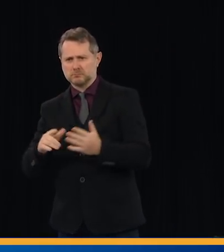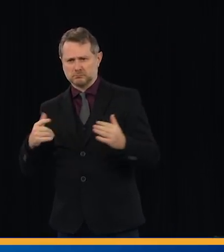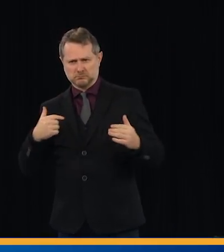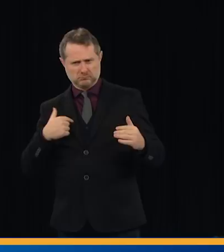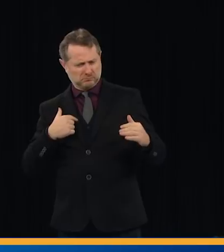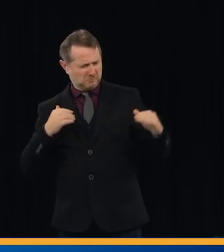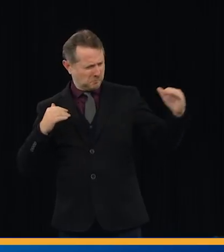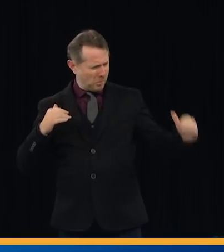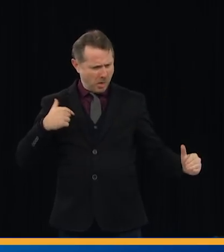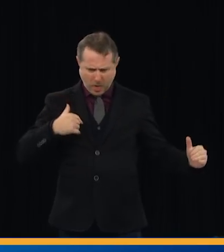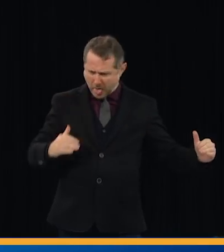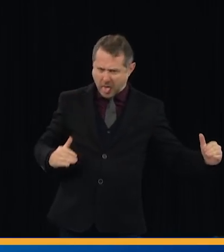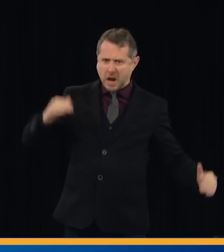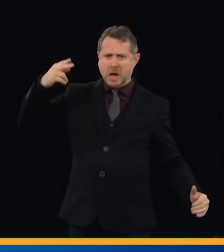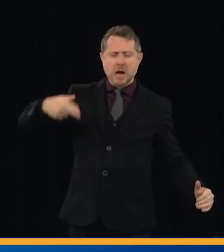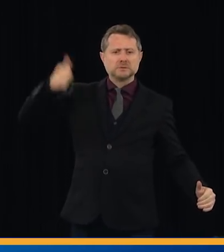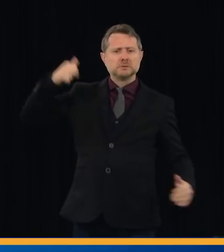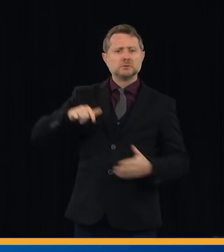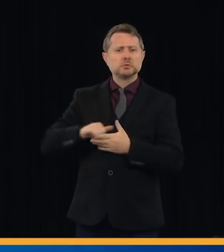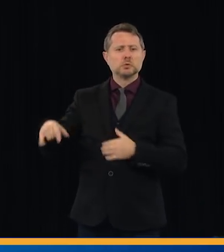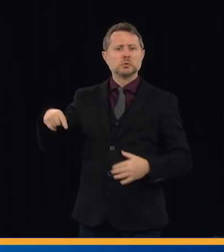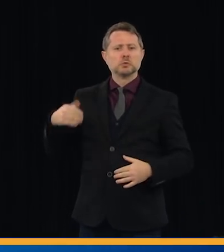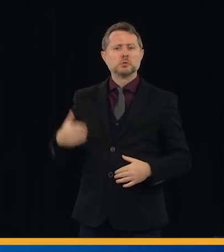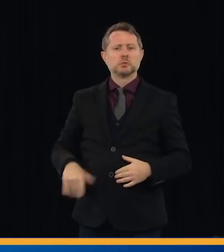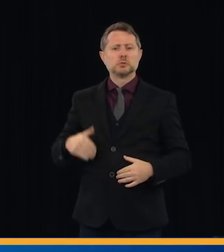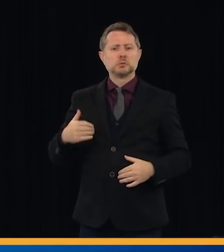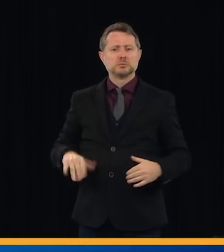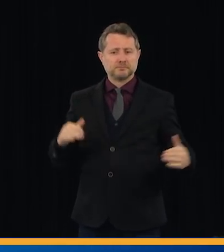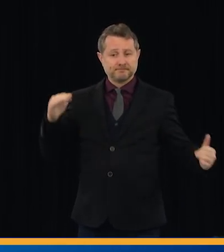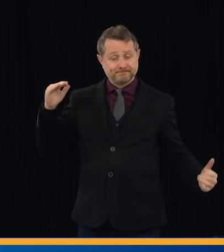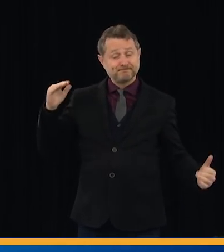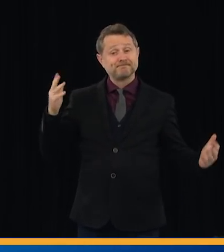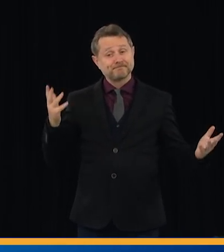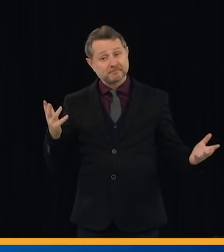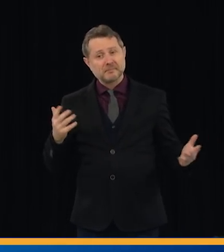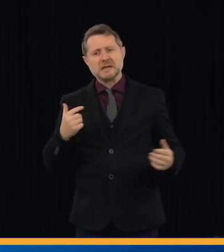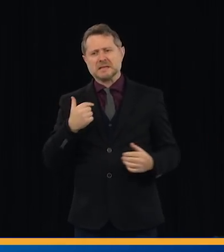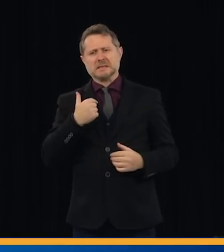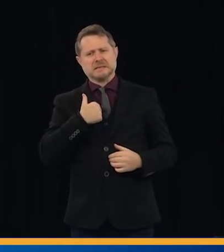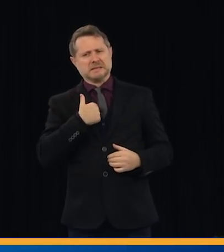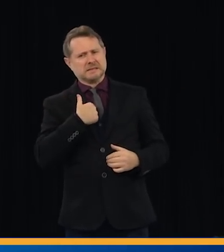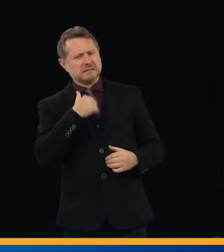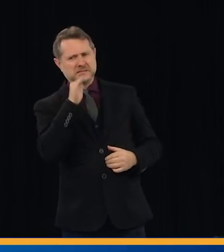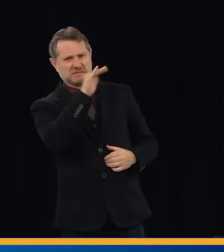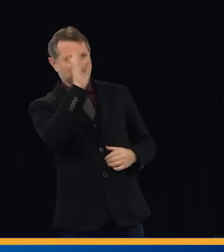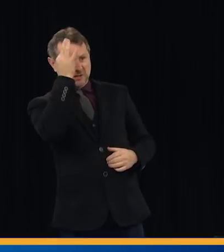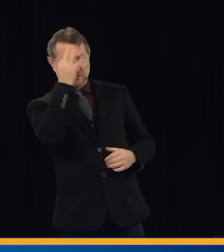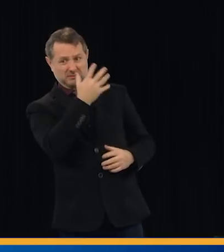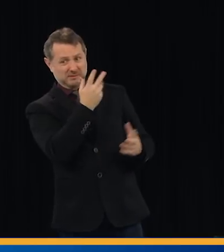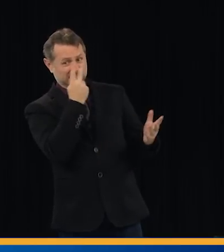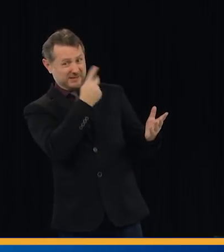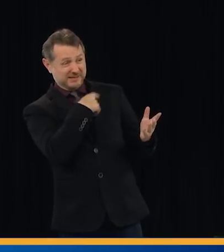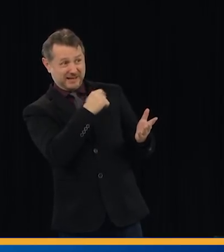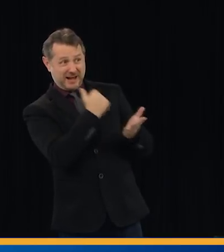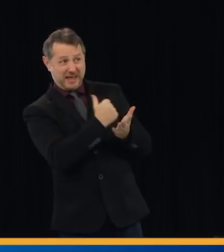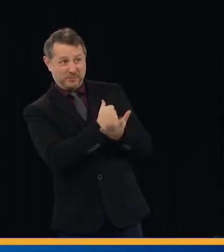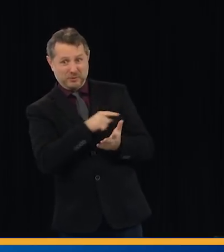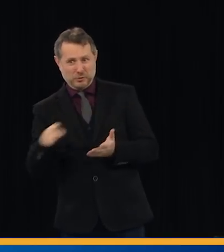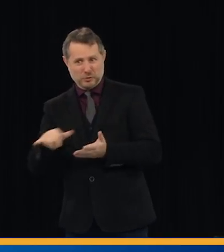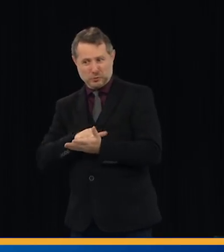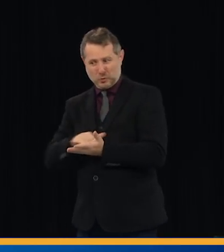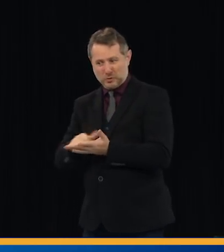People say, I advocate for more help for New York with the federal government, and I ask for more